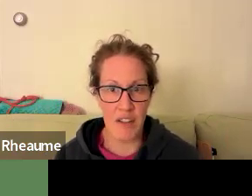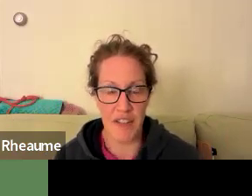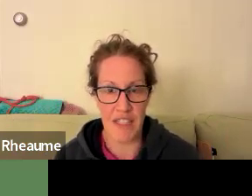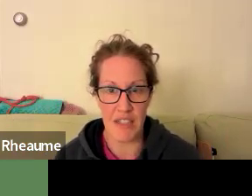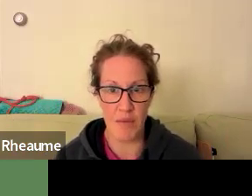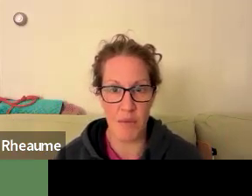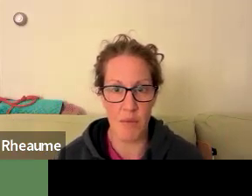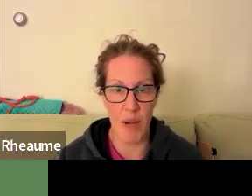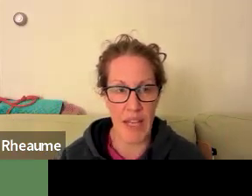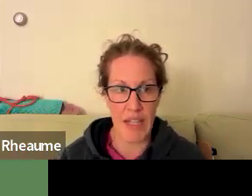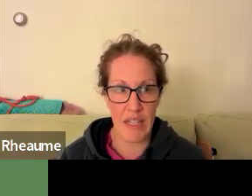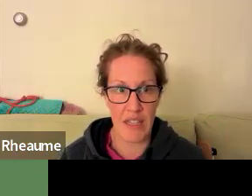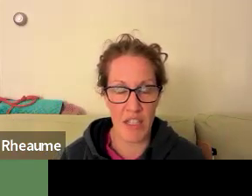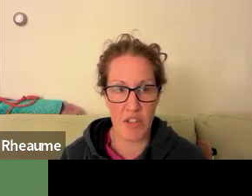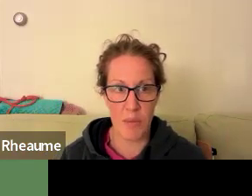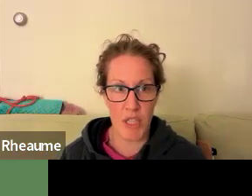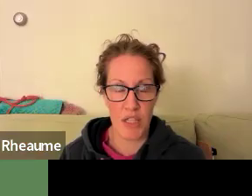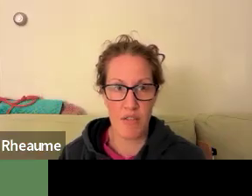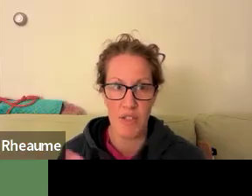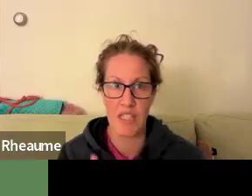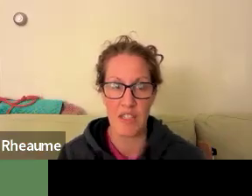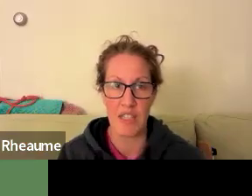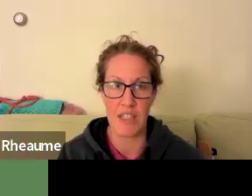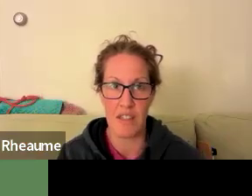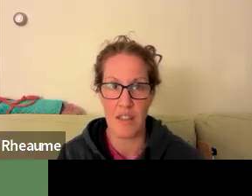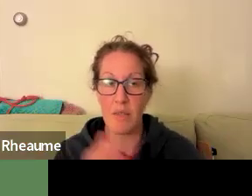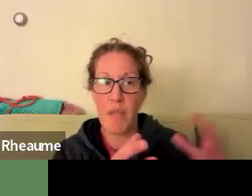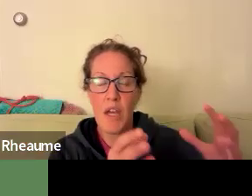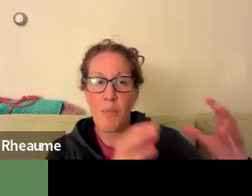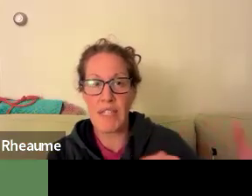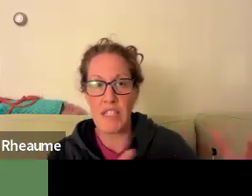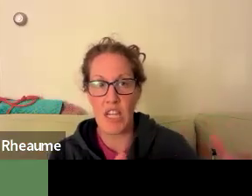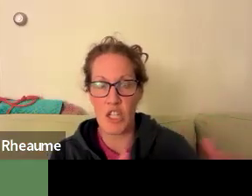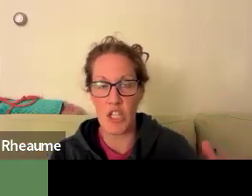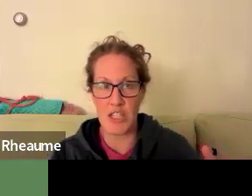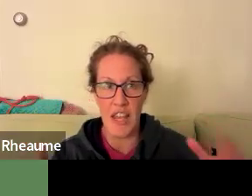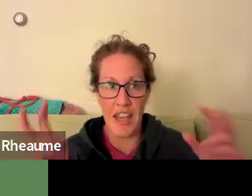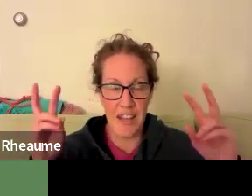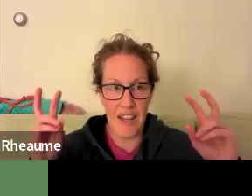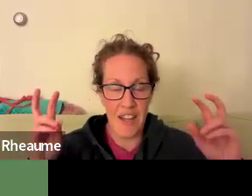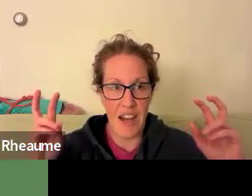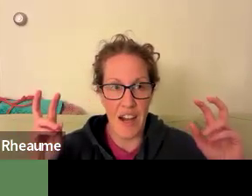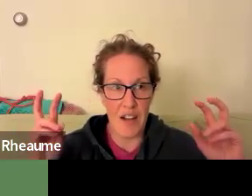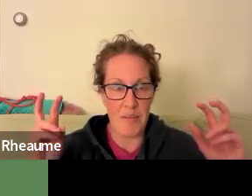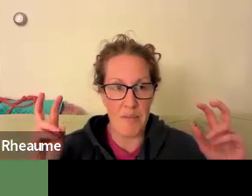got a little offended when the description recently, the presentation just